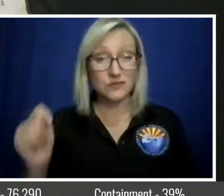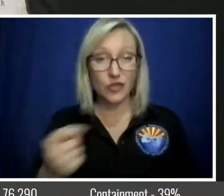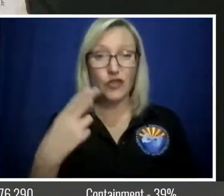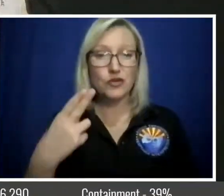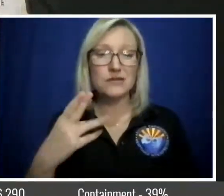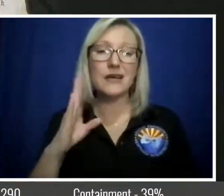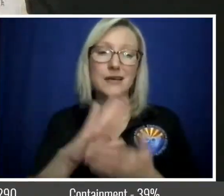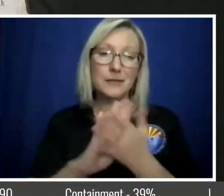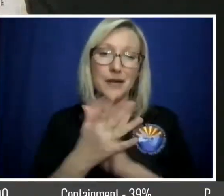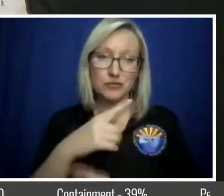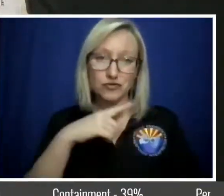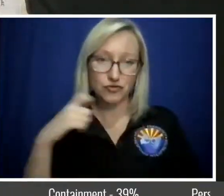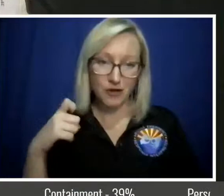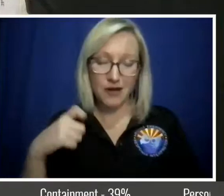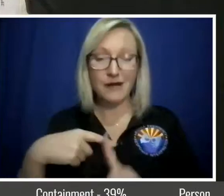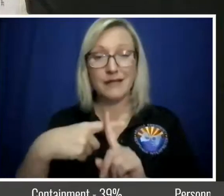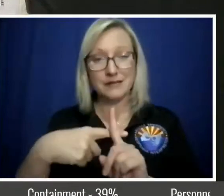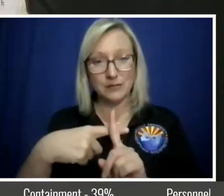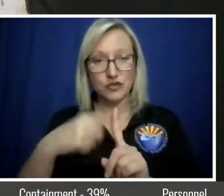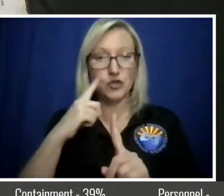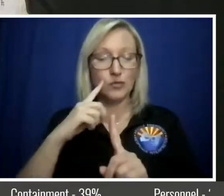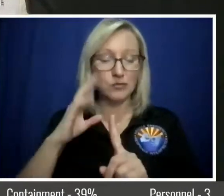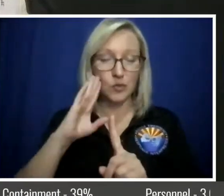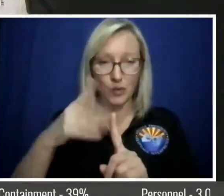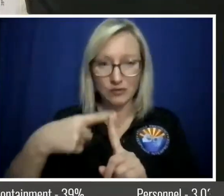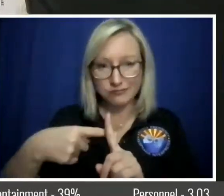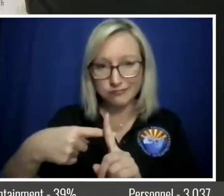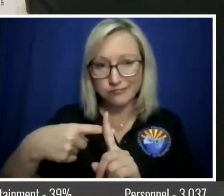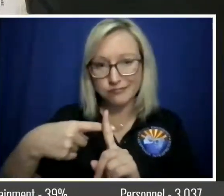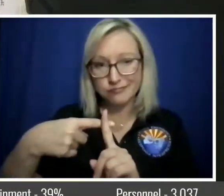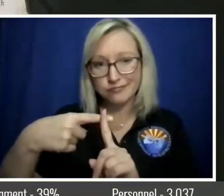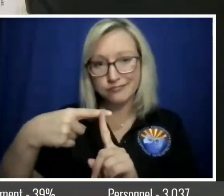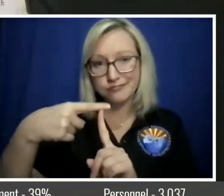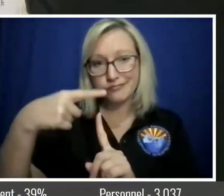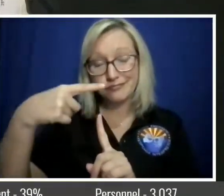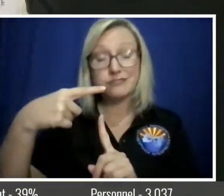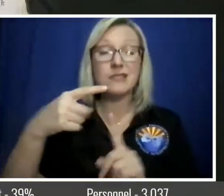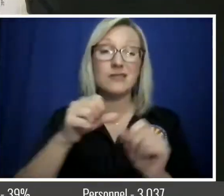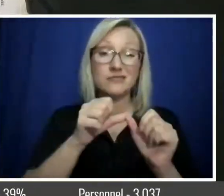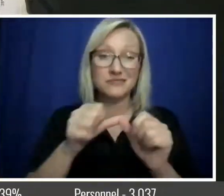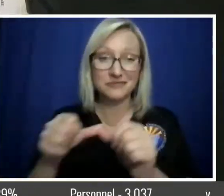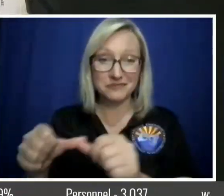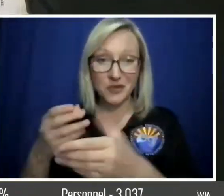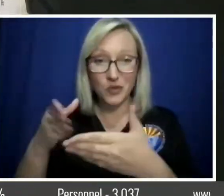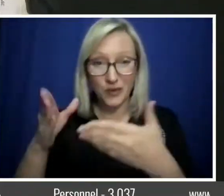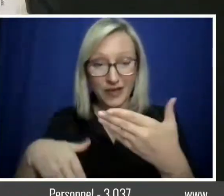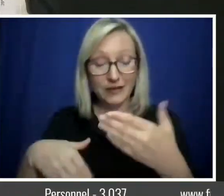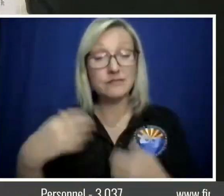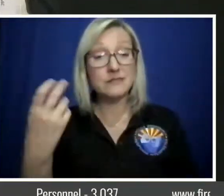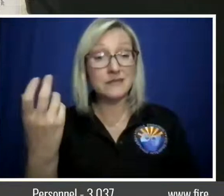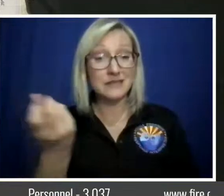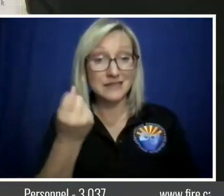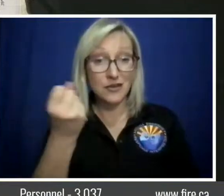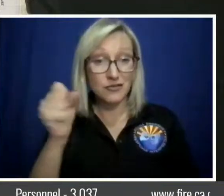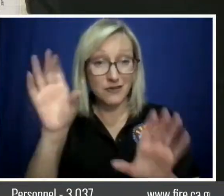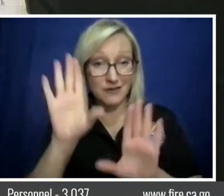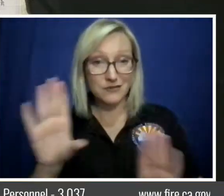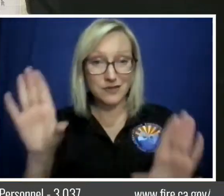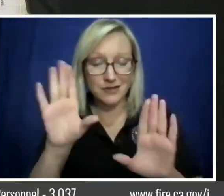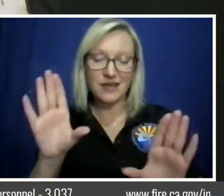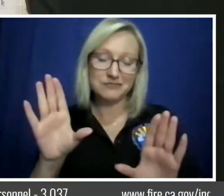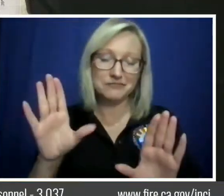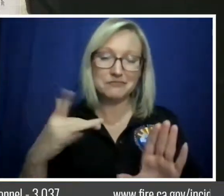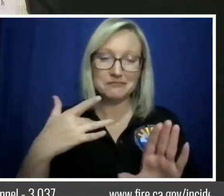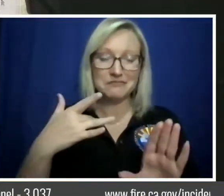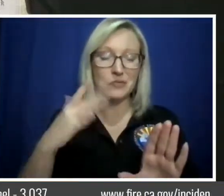are going to start coming up. And then we're going to see that trend going up through the weekend. And on Saturday and Sunday, we're going to start seeing more normal